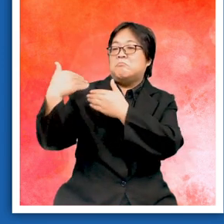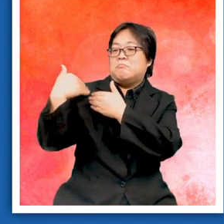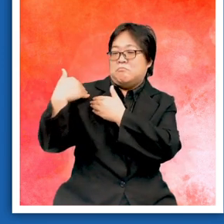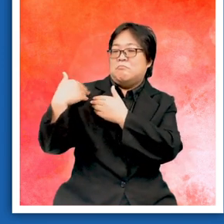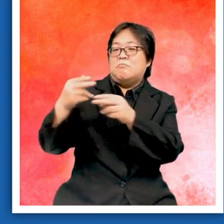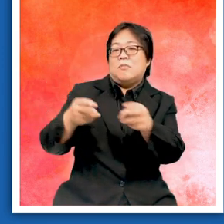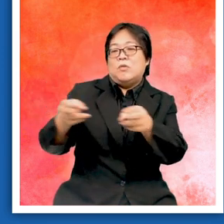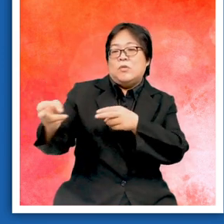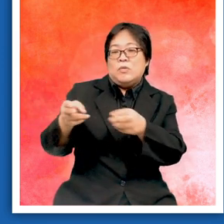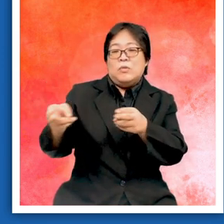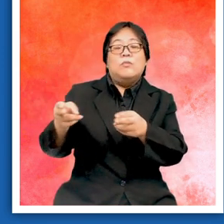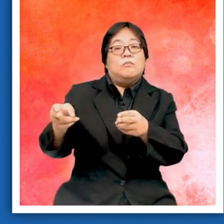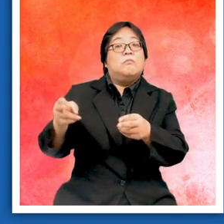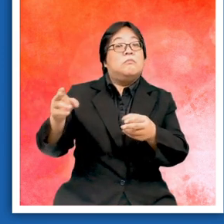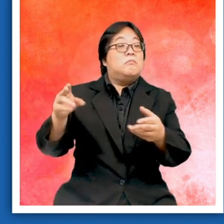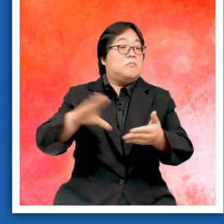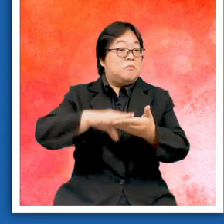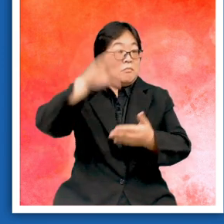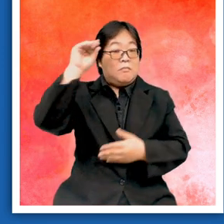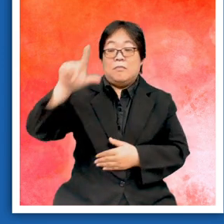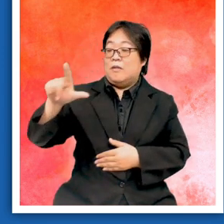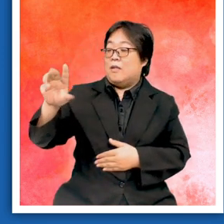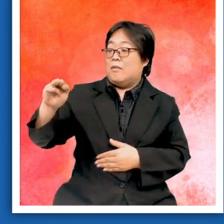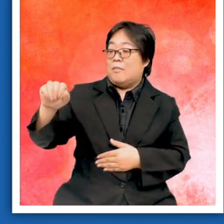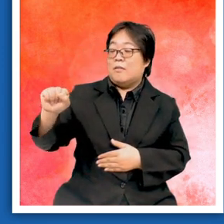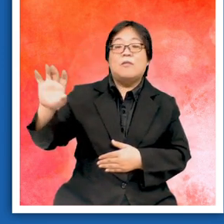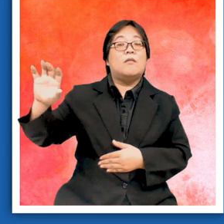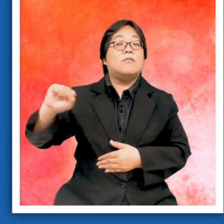managing the learning management system, Spectrum.